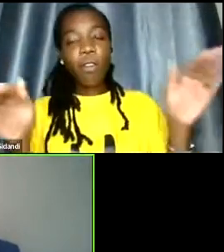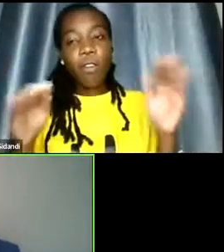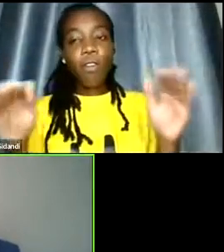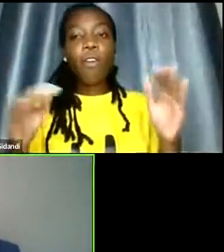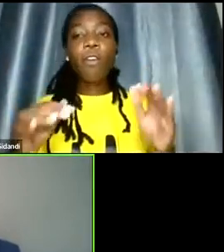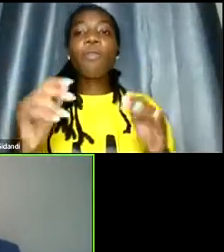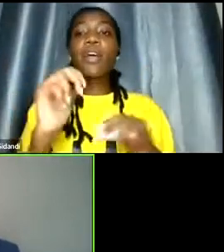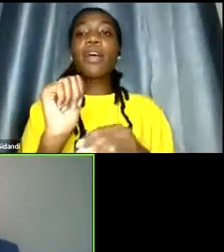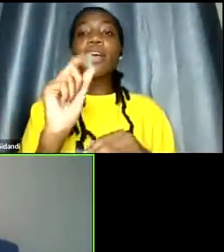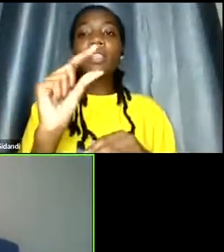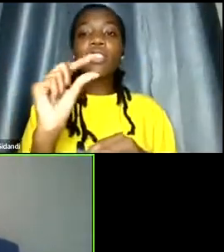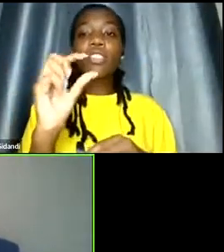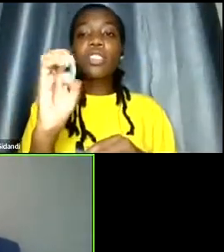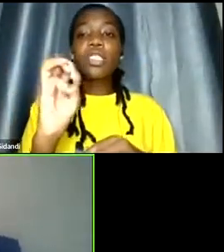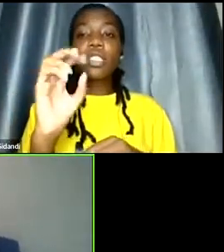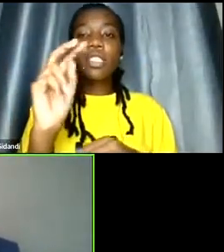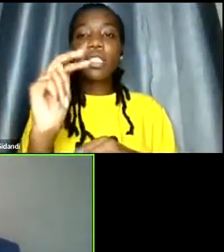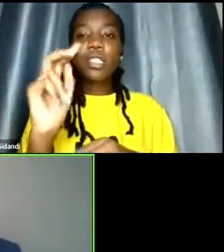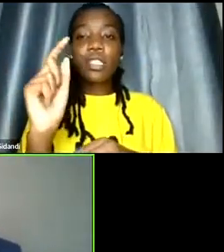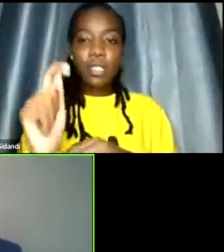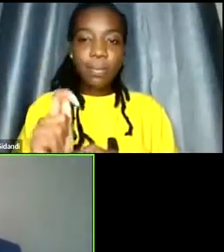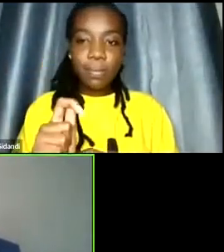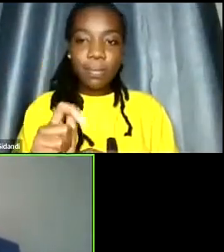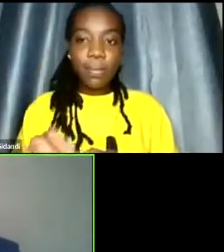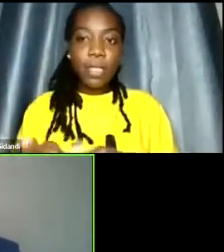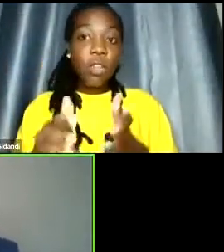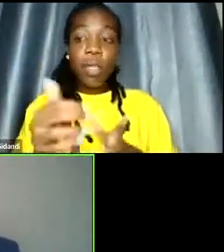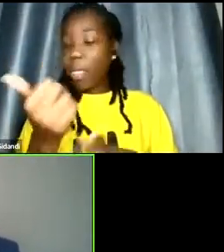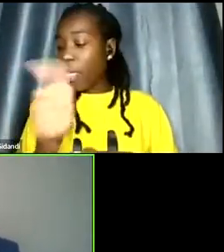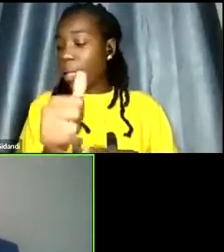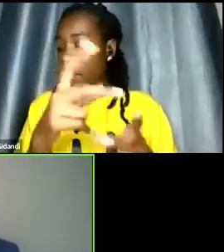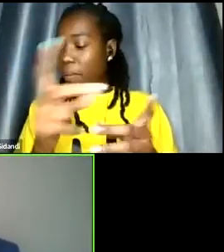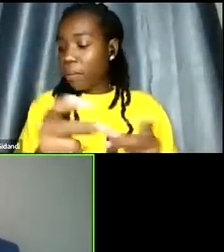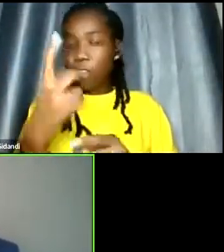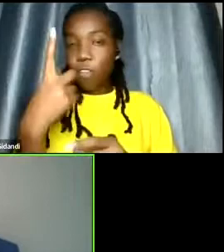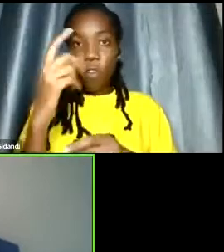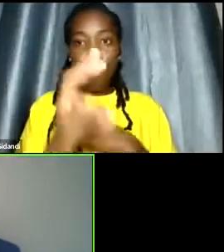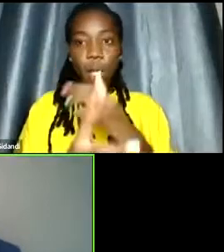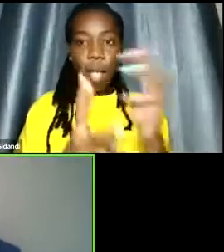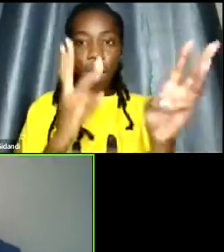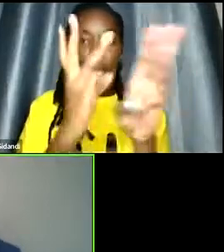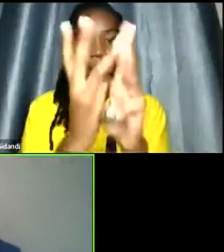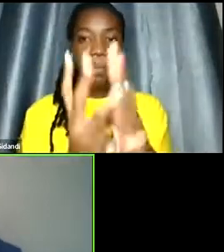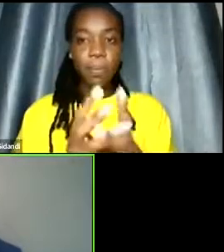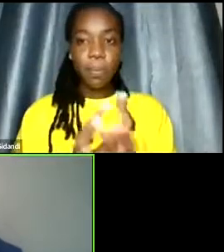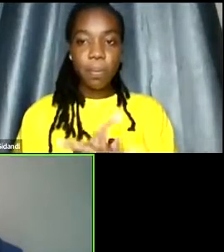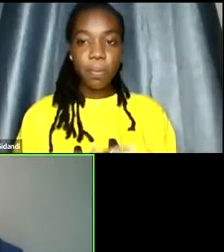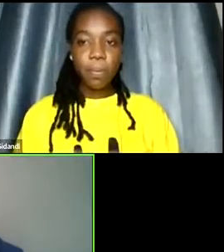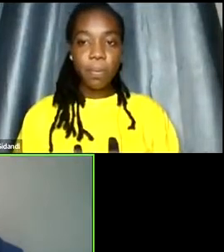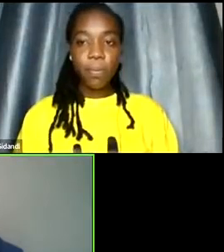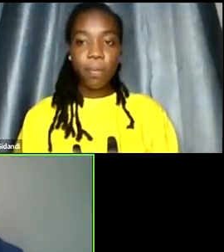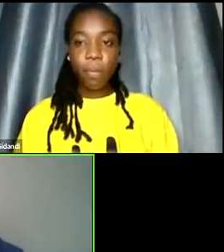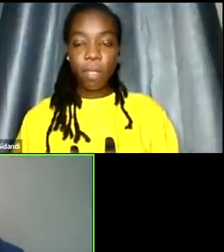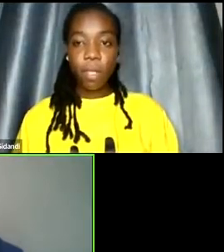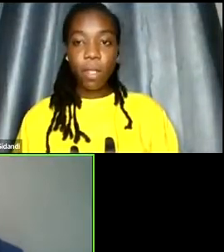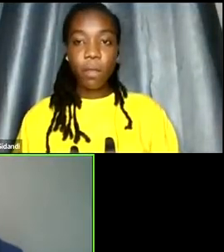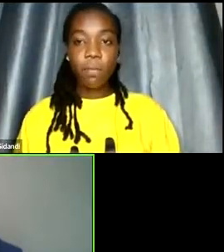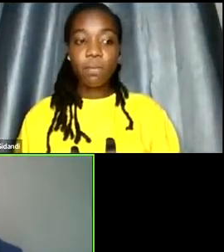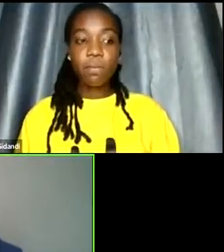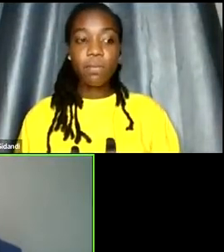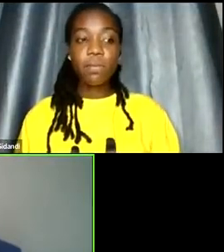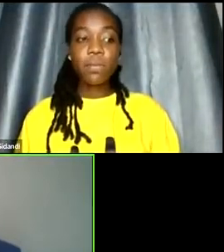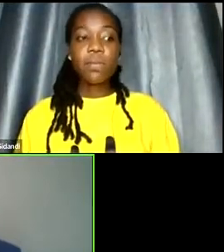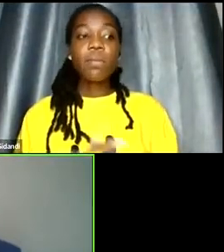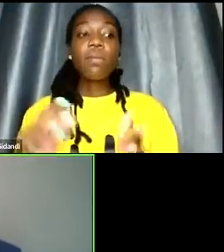agent or Airtel money agent, whatever the case might be, whichever part of the world, whichever part of East Africa you live in. In a typical